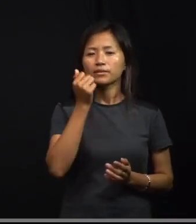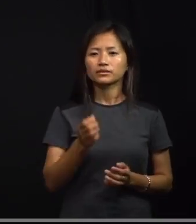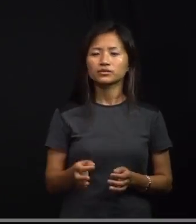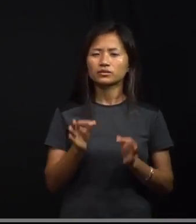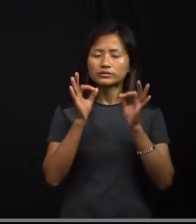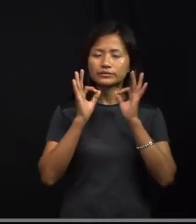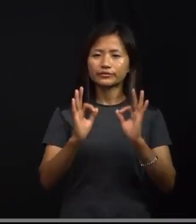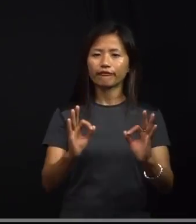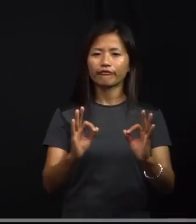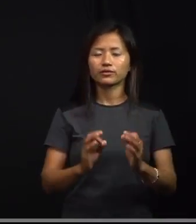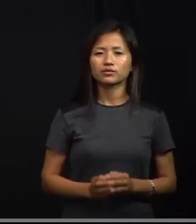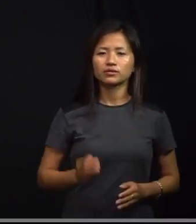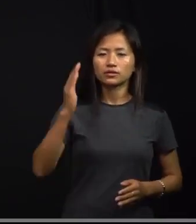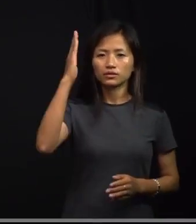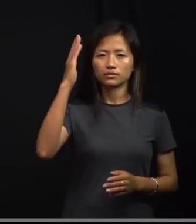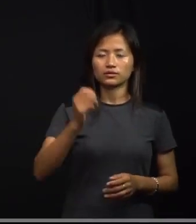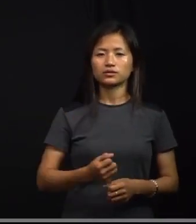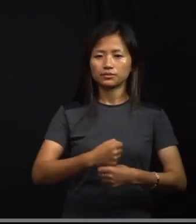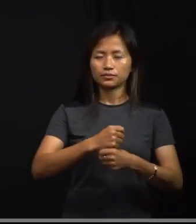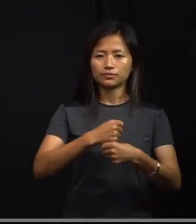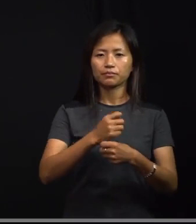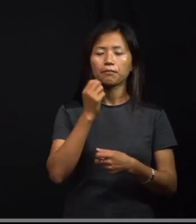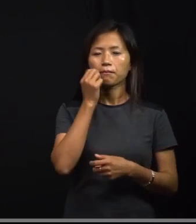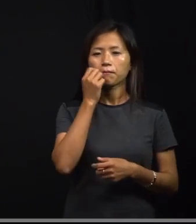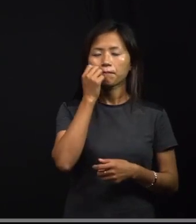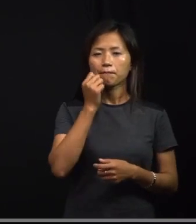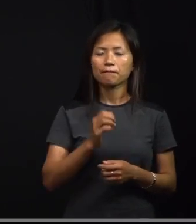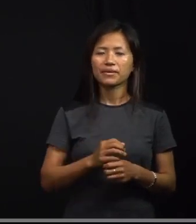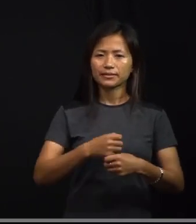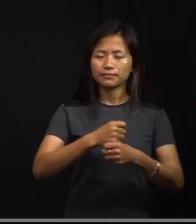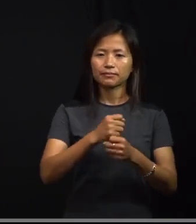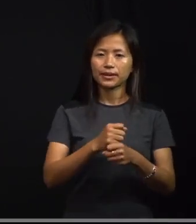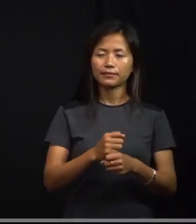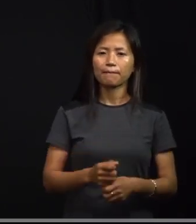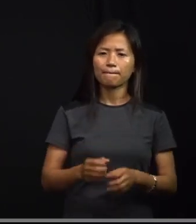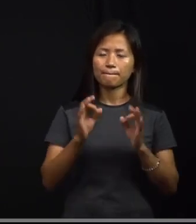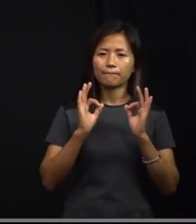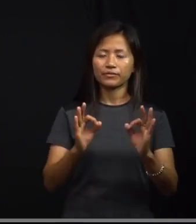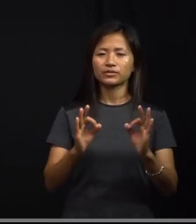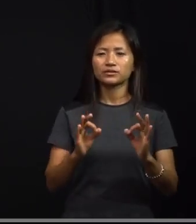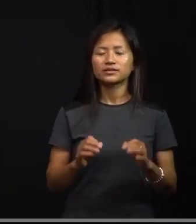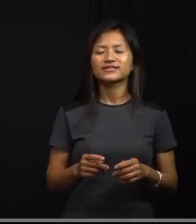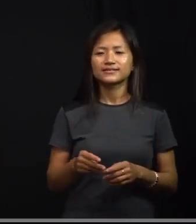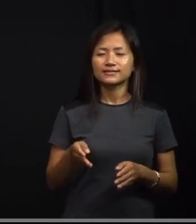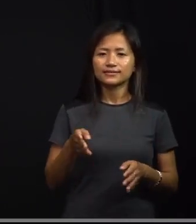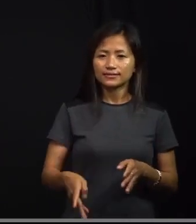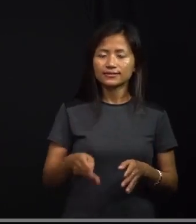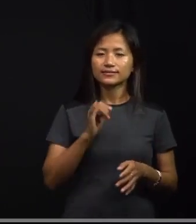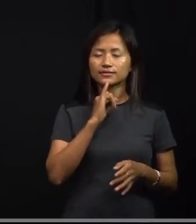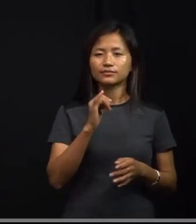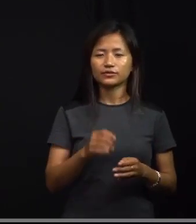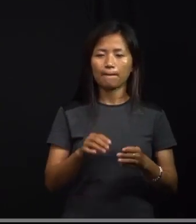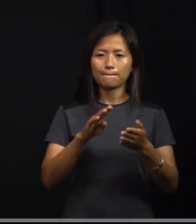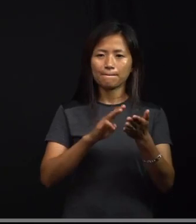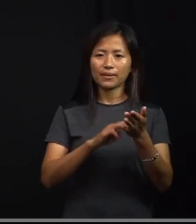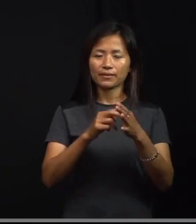perfect. God has already made man perfect, but it is the manifestation of this